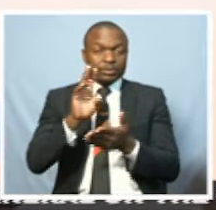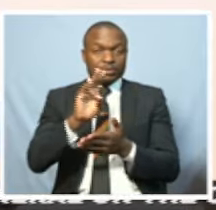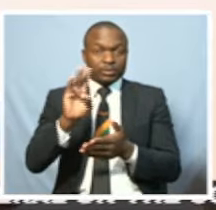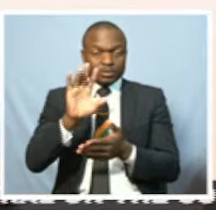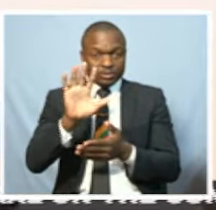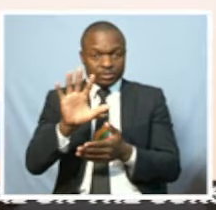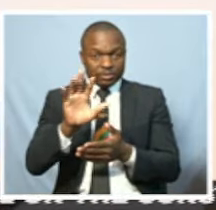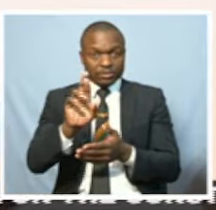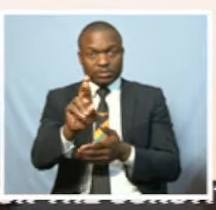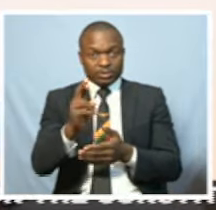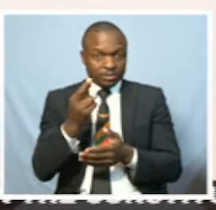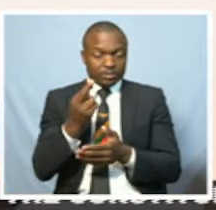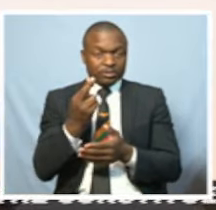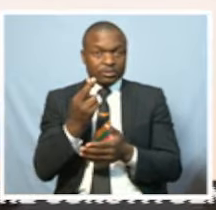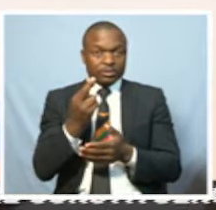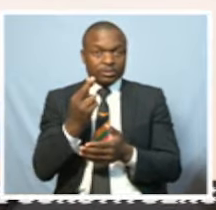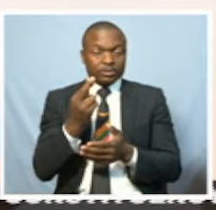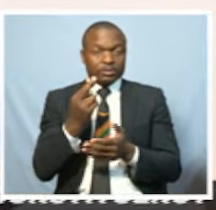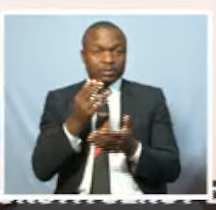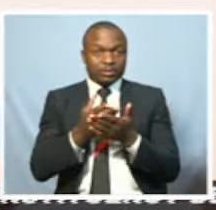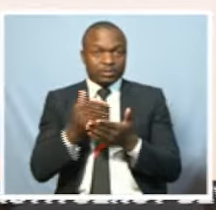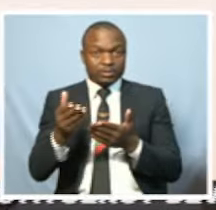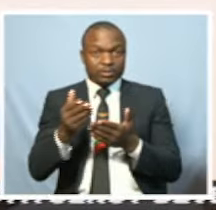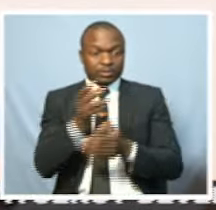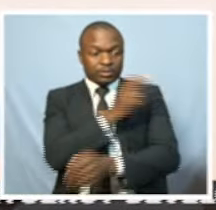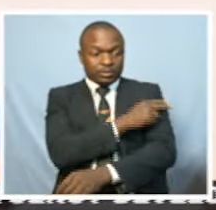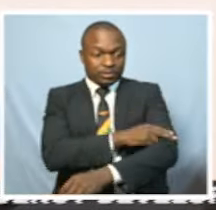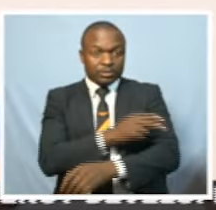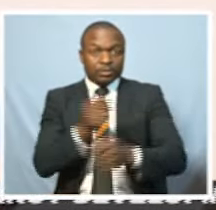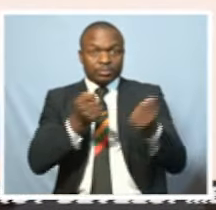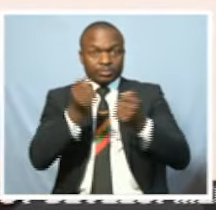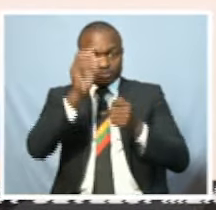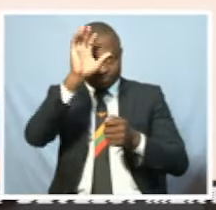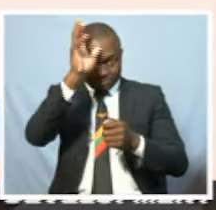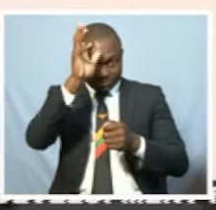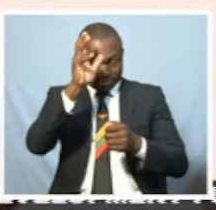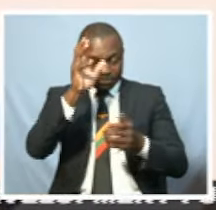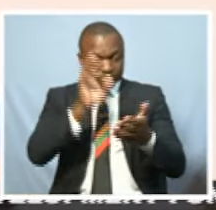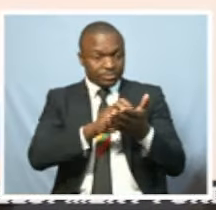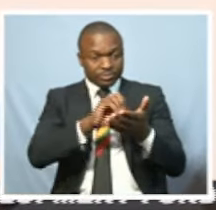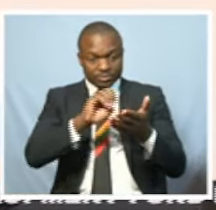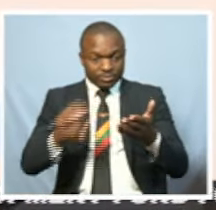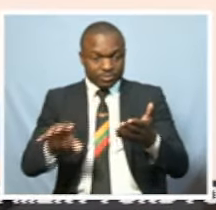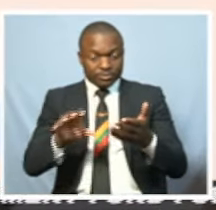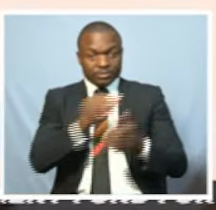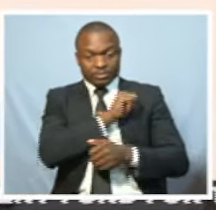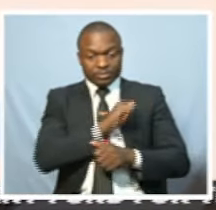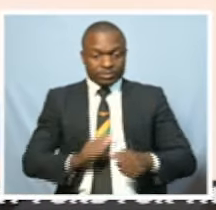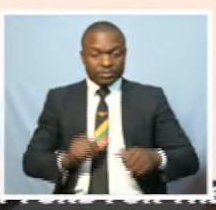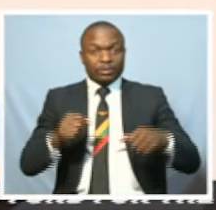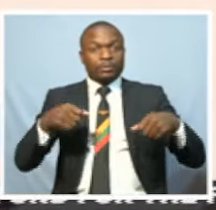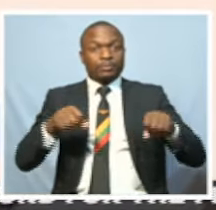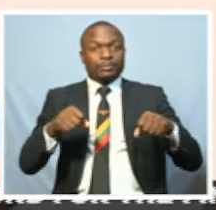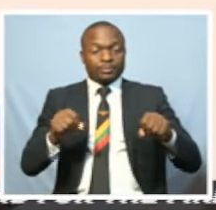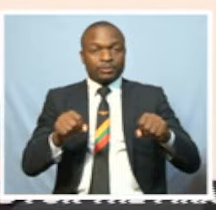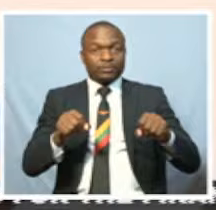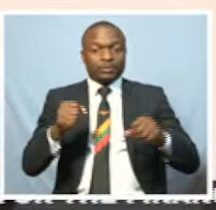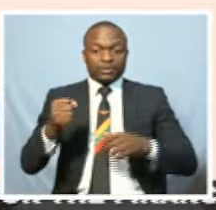retained for central procurement of an ambulance, full stop. So we delete and motorbike for the chief retainer.